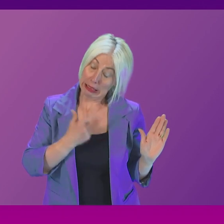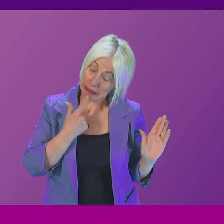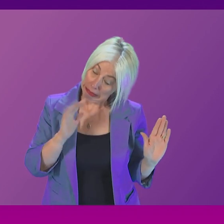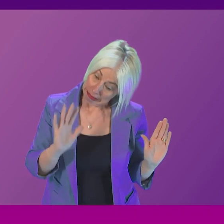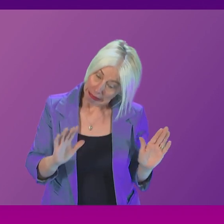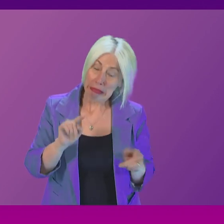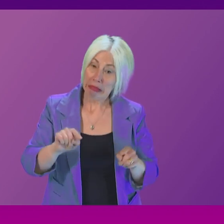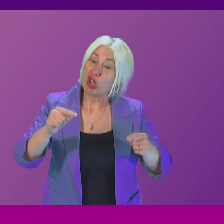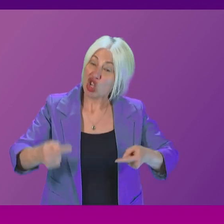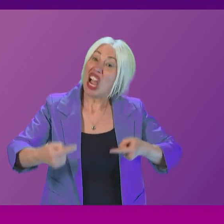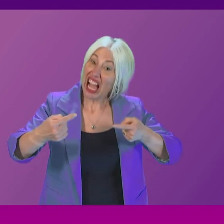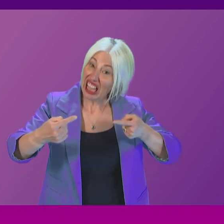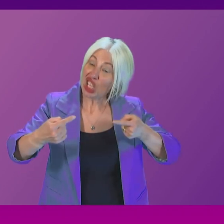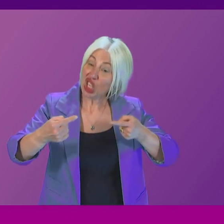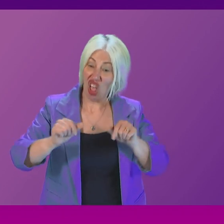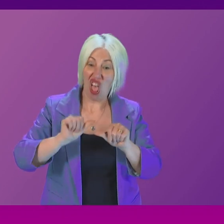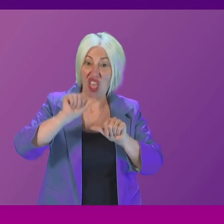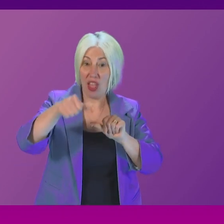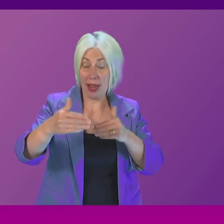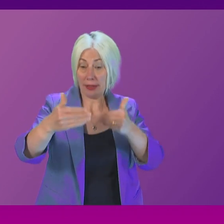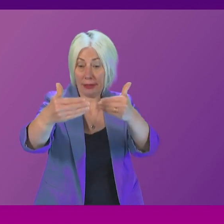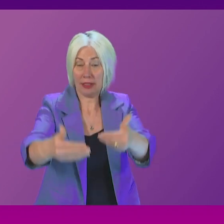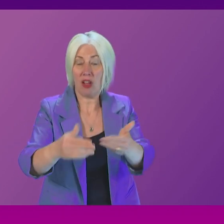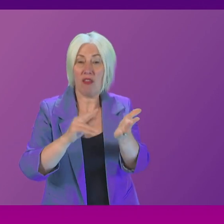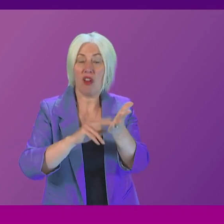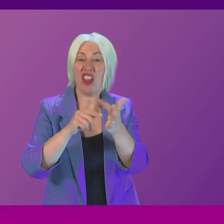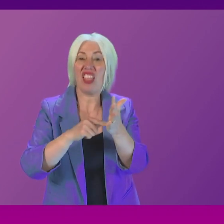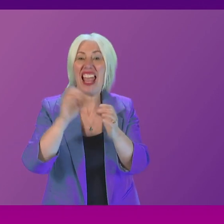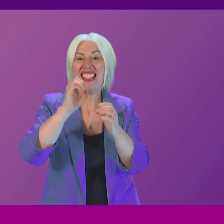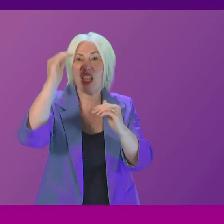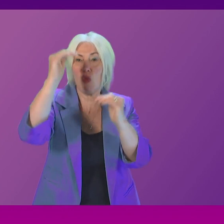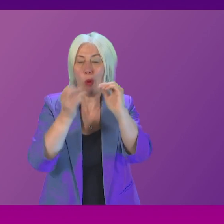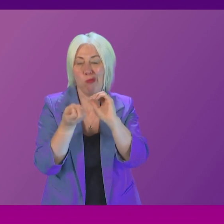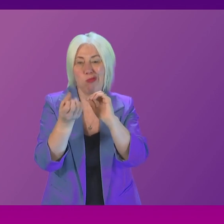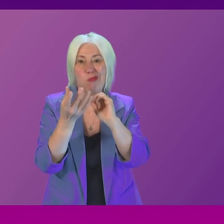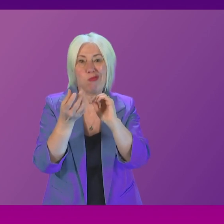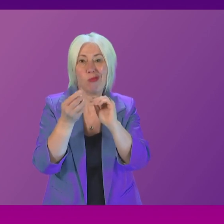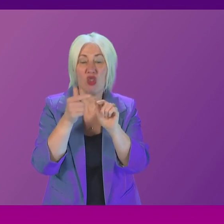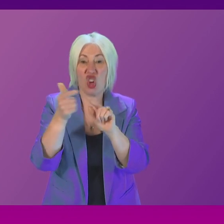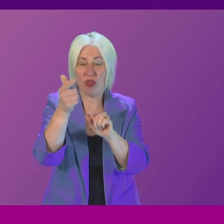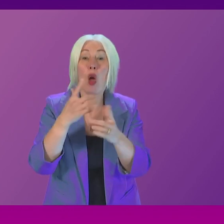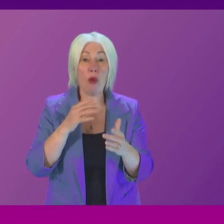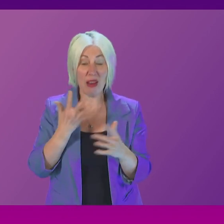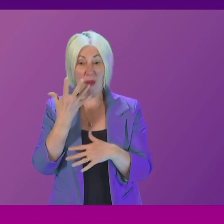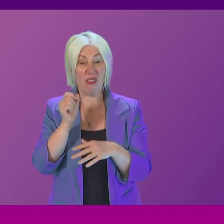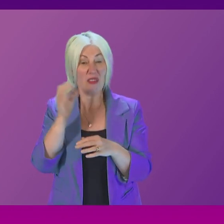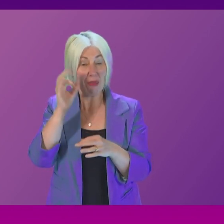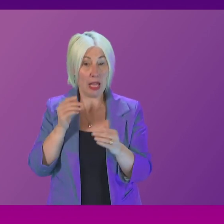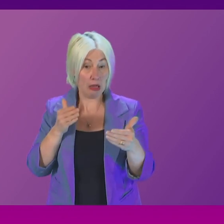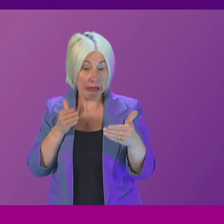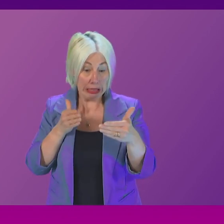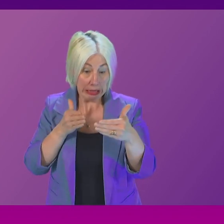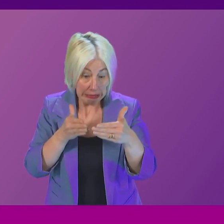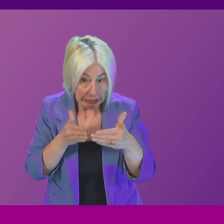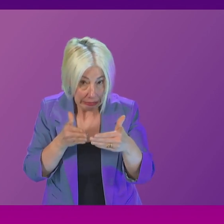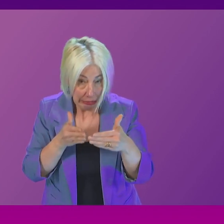how challenging the next phase of our net zero journey will be. So we've made good progress. We're over 50% of the way in relation to that net zero